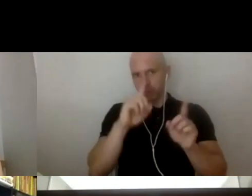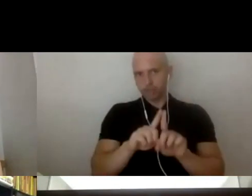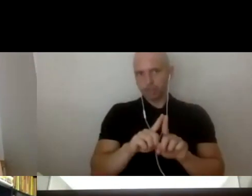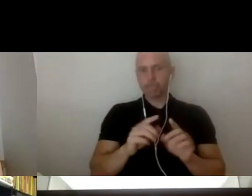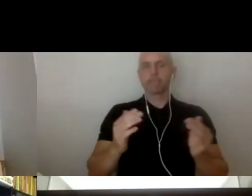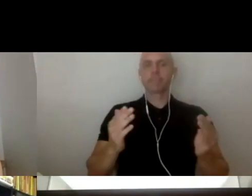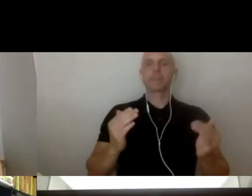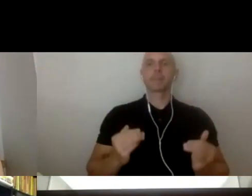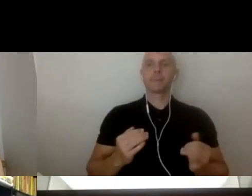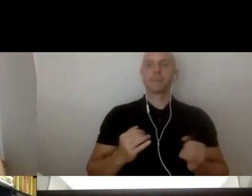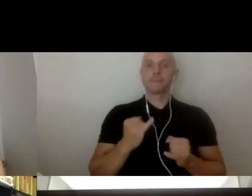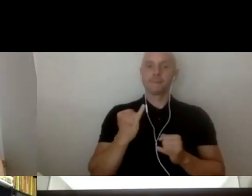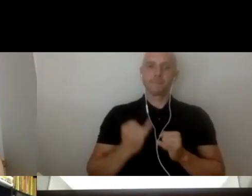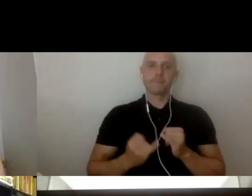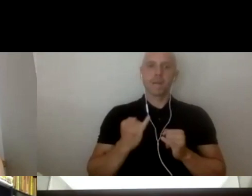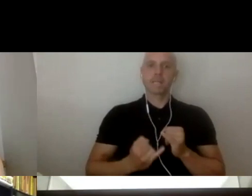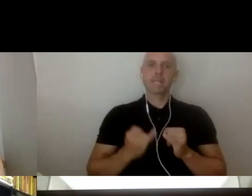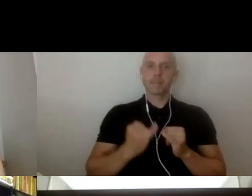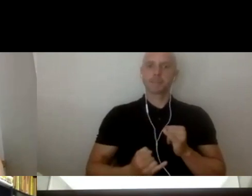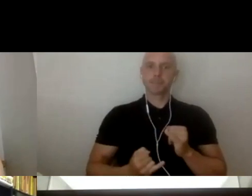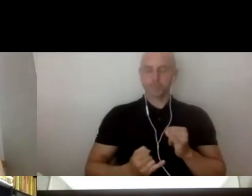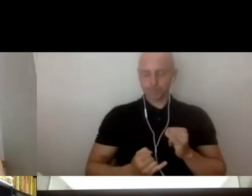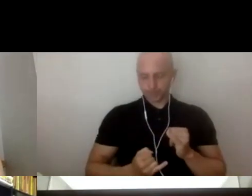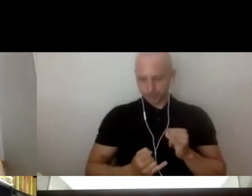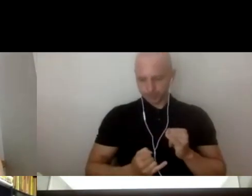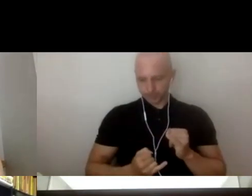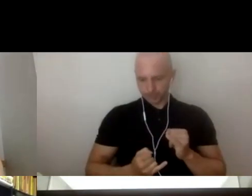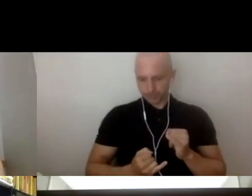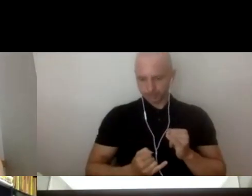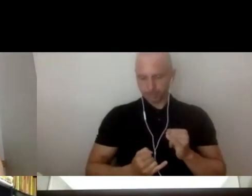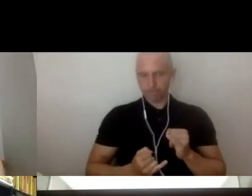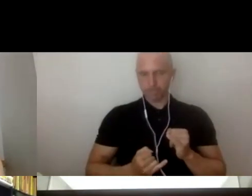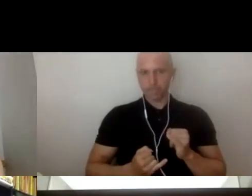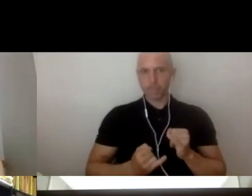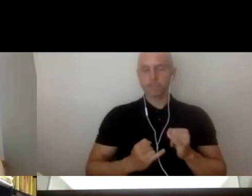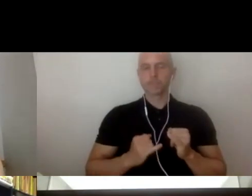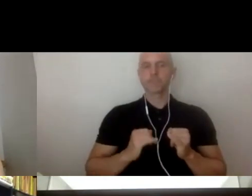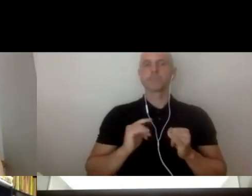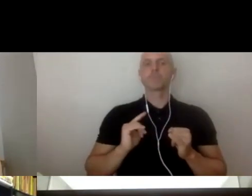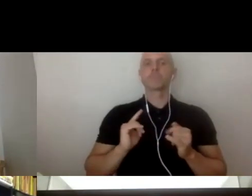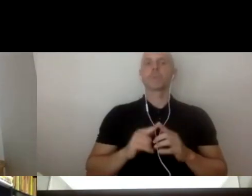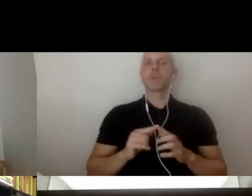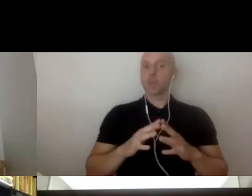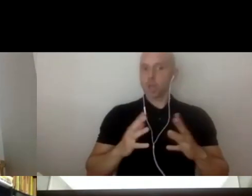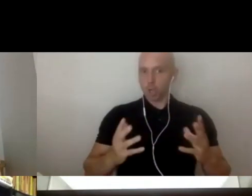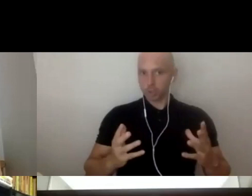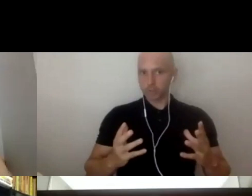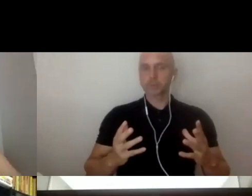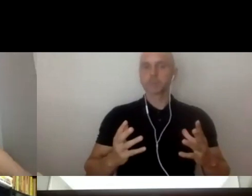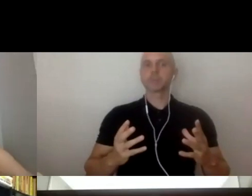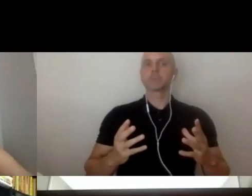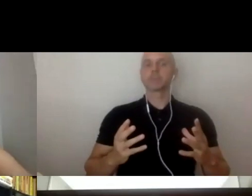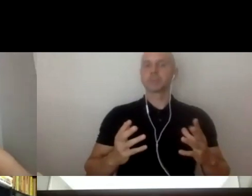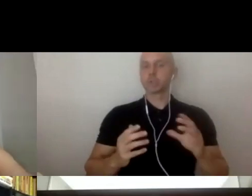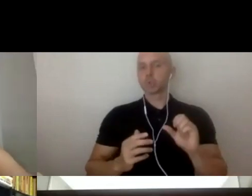you're already doing it, but there are in fact a lot of local-based social media platforms.